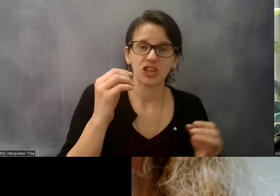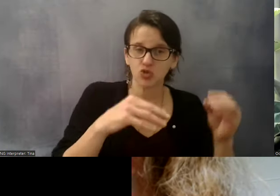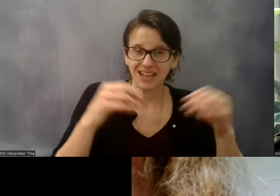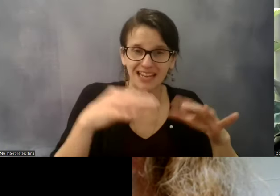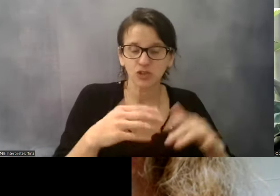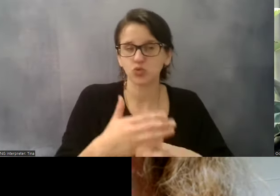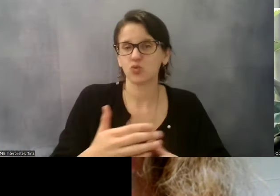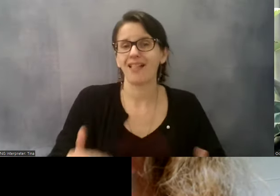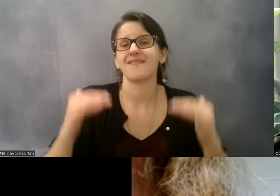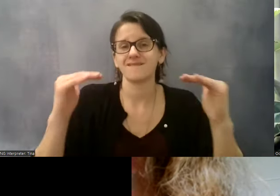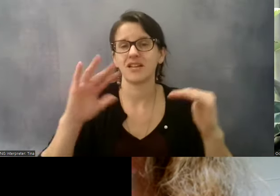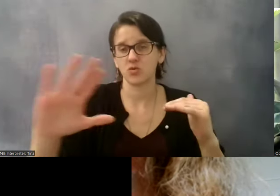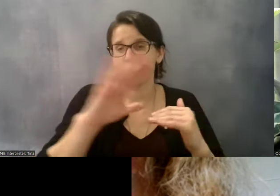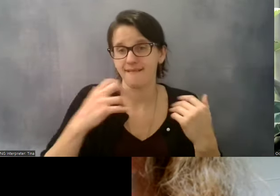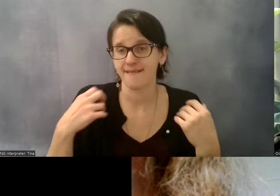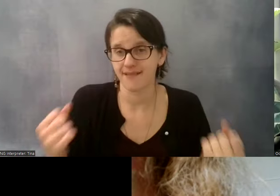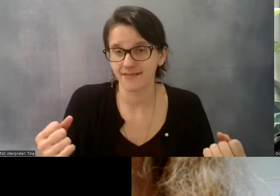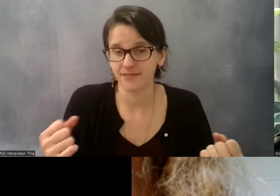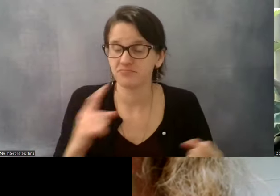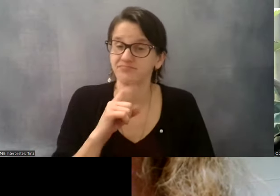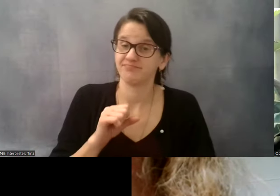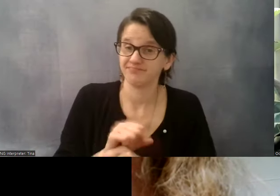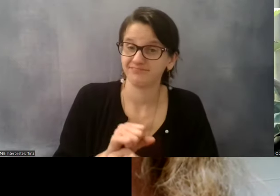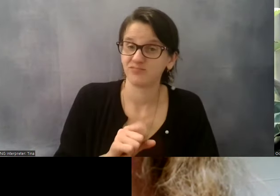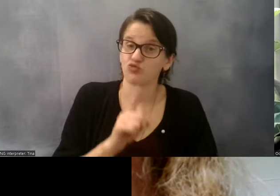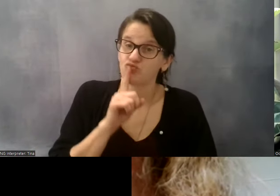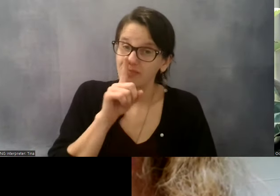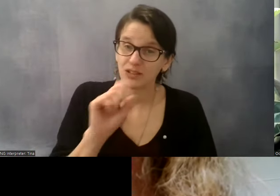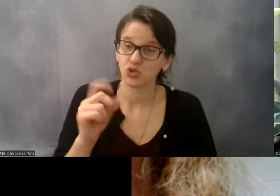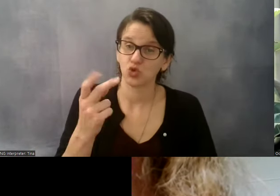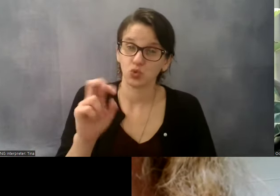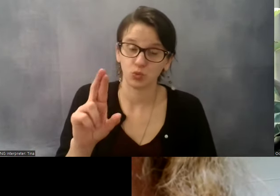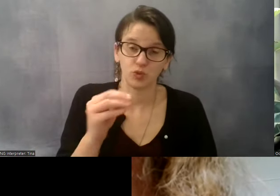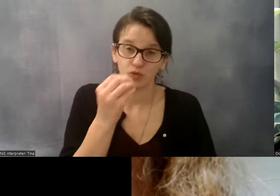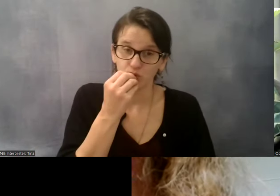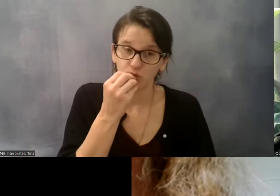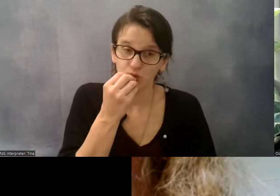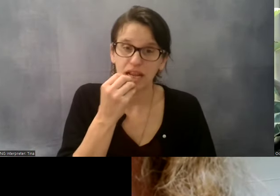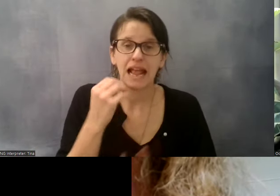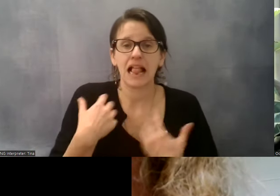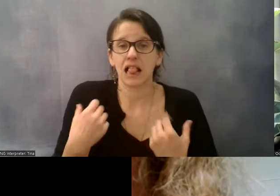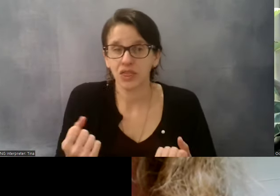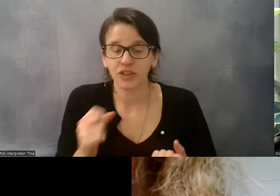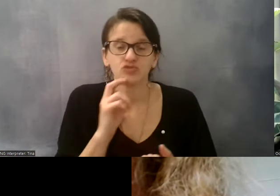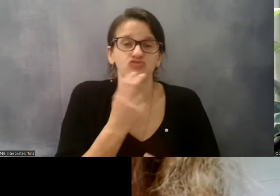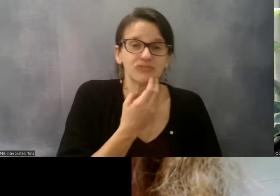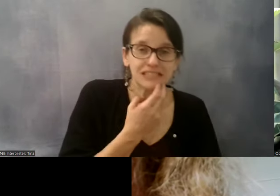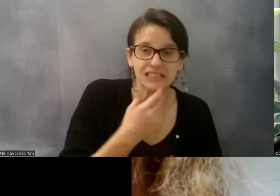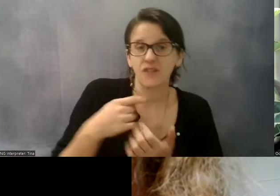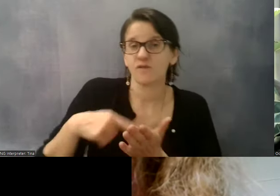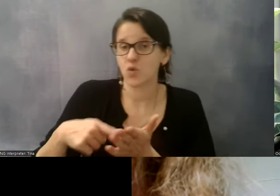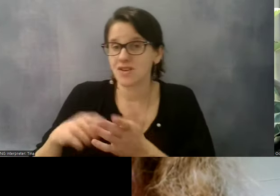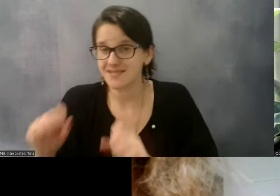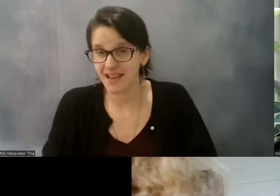about what we call the real superfoods, which are super healthy and super nutritious and super affordable and super accessible. And the recipes